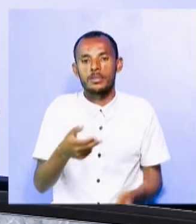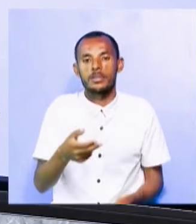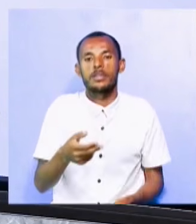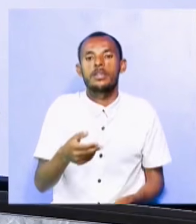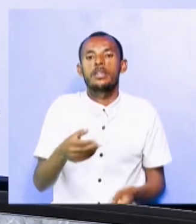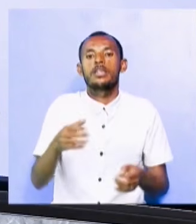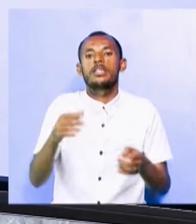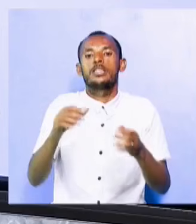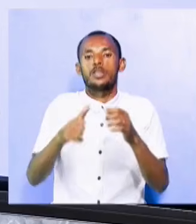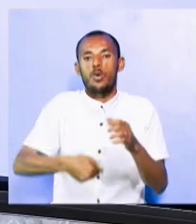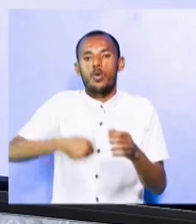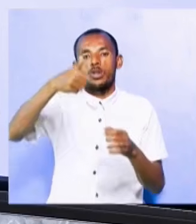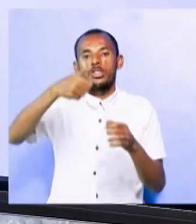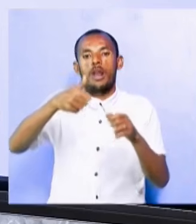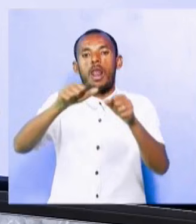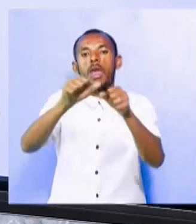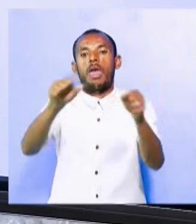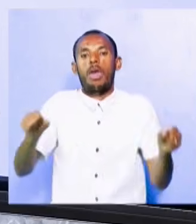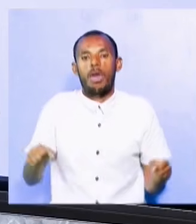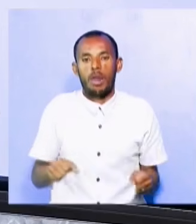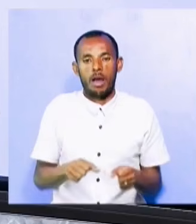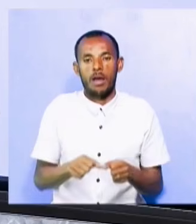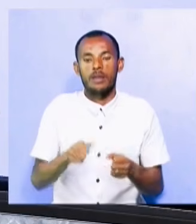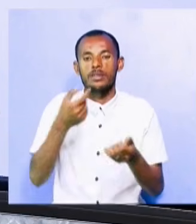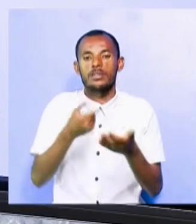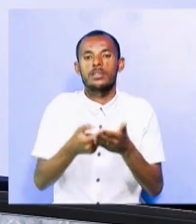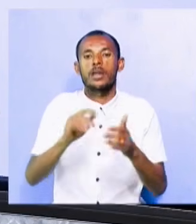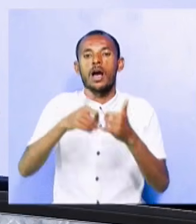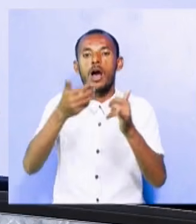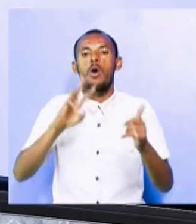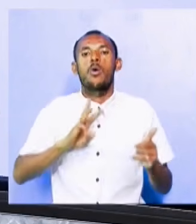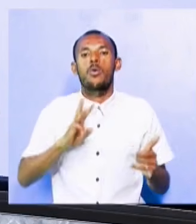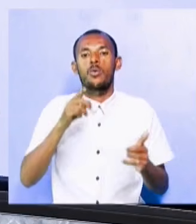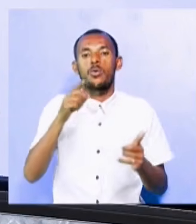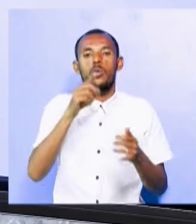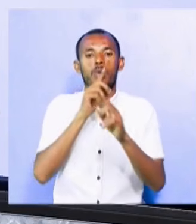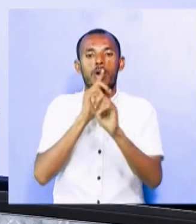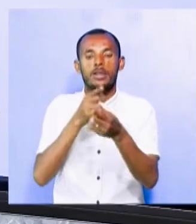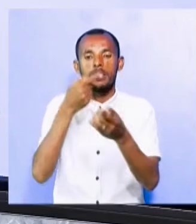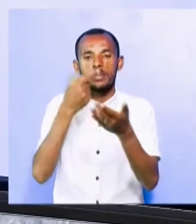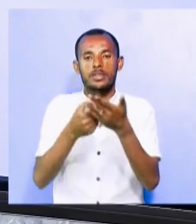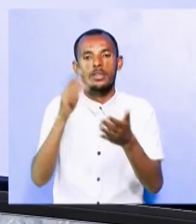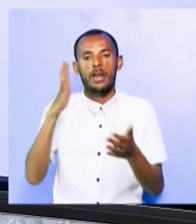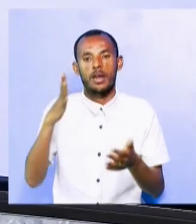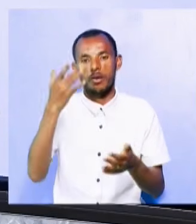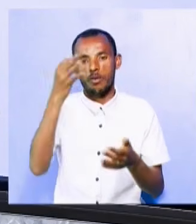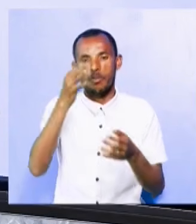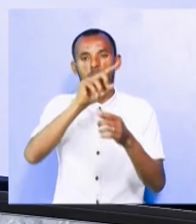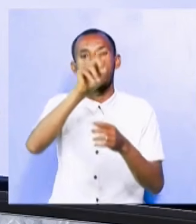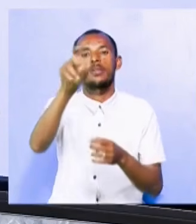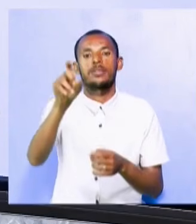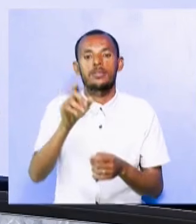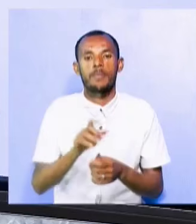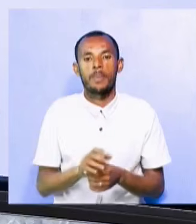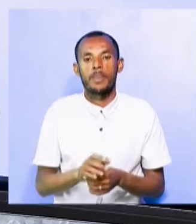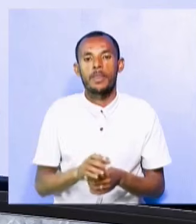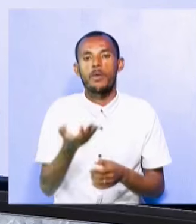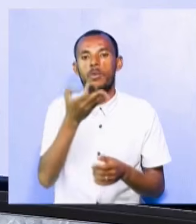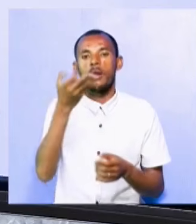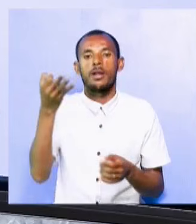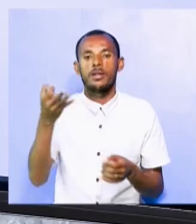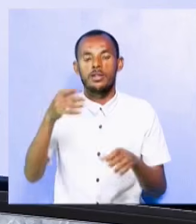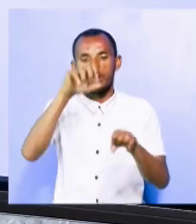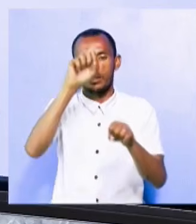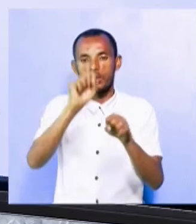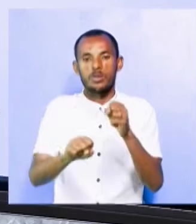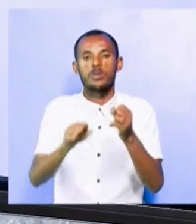the original one. Okay, this is how you answer this kind of question. Well,